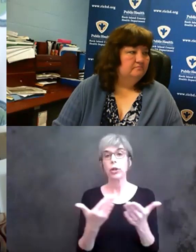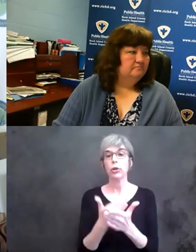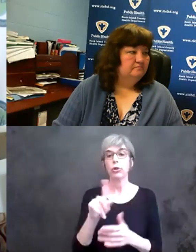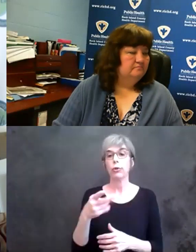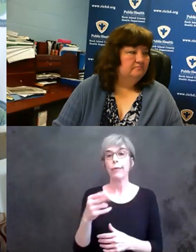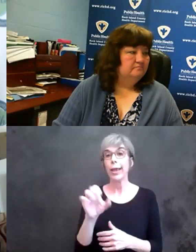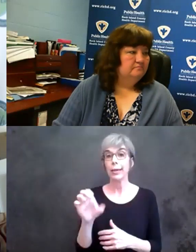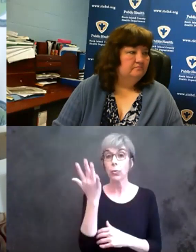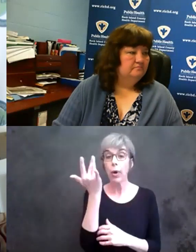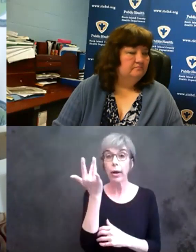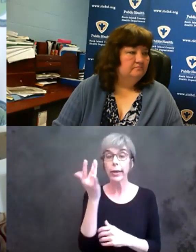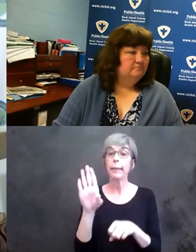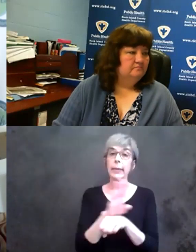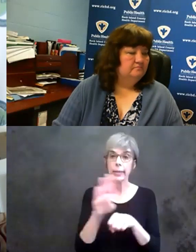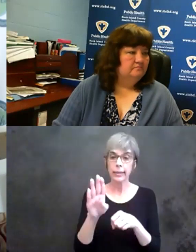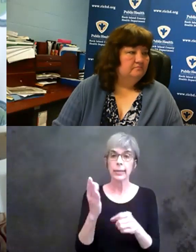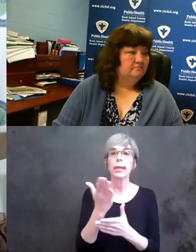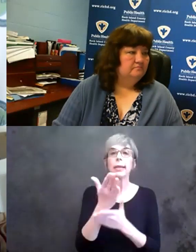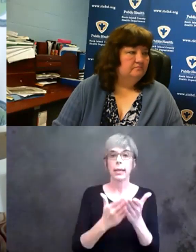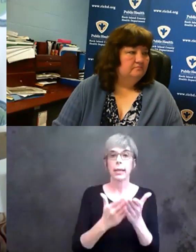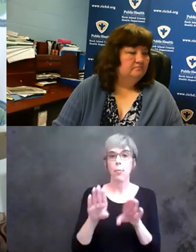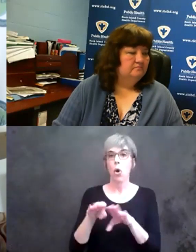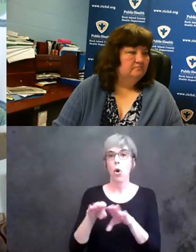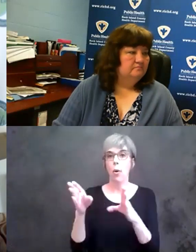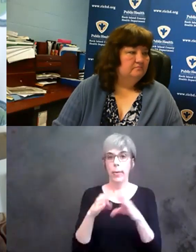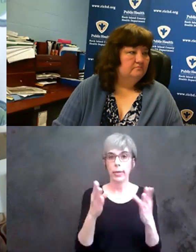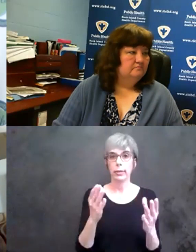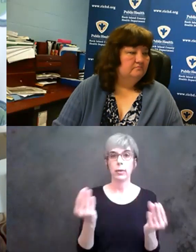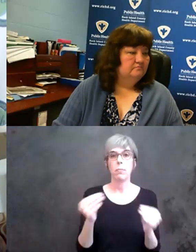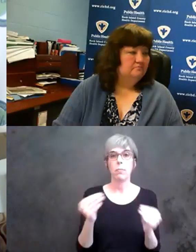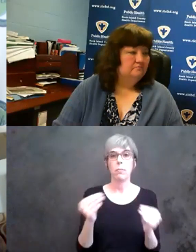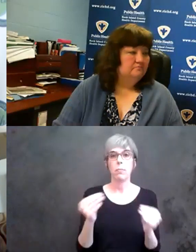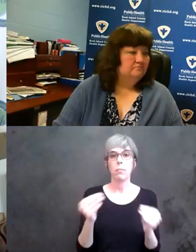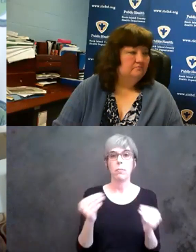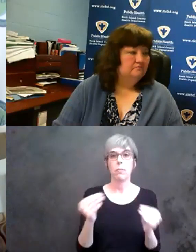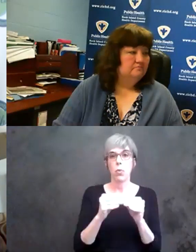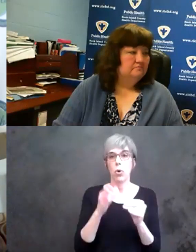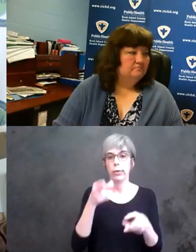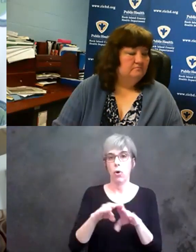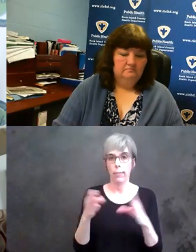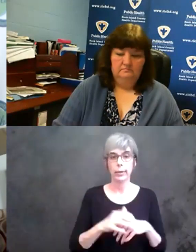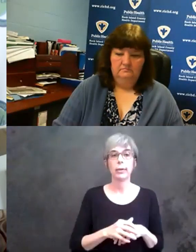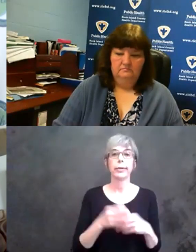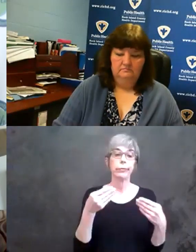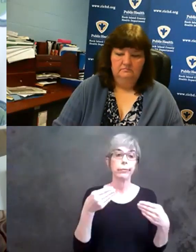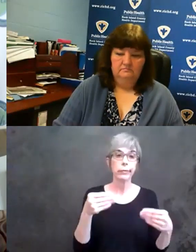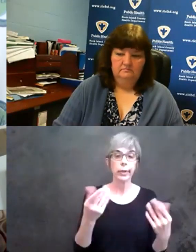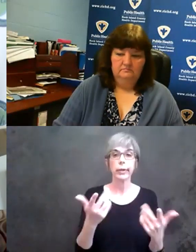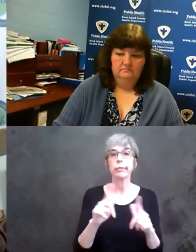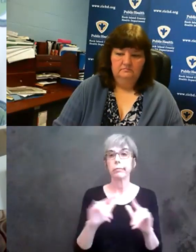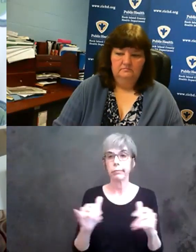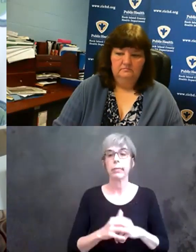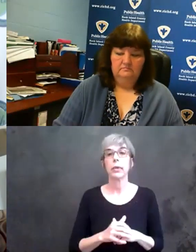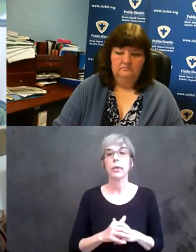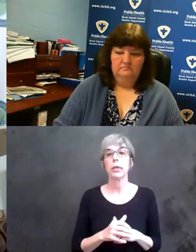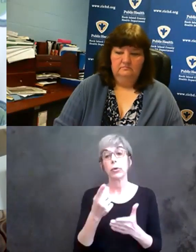more businesses, according to the governor's announcement today, retail establishments and other buildings in